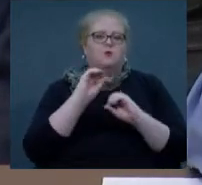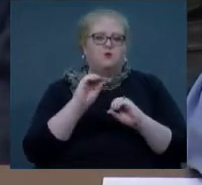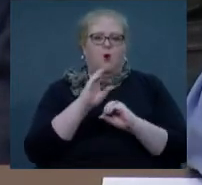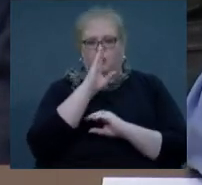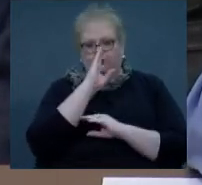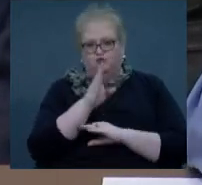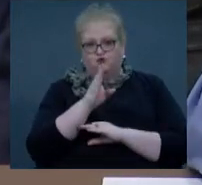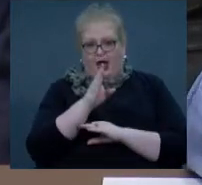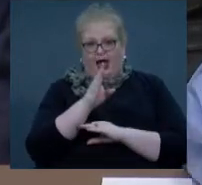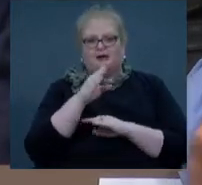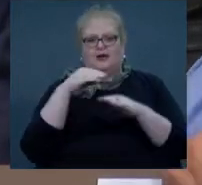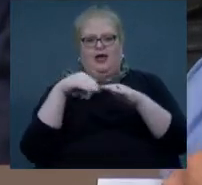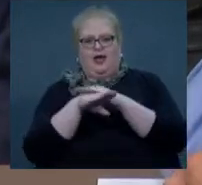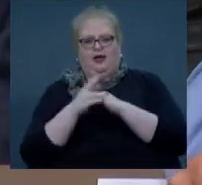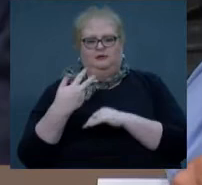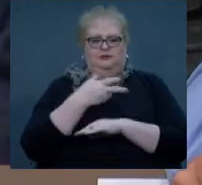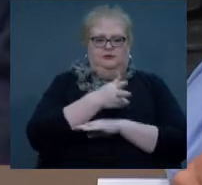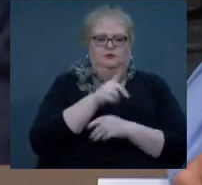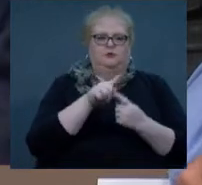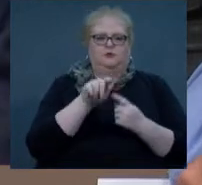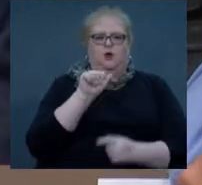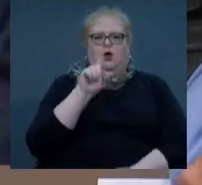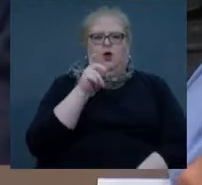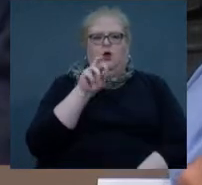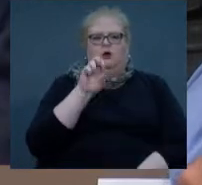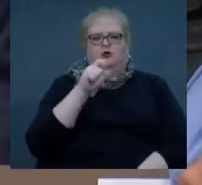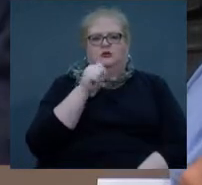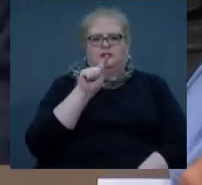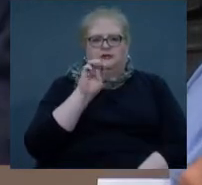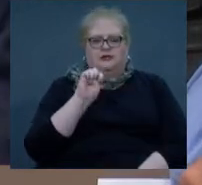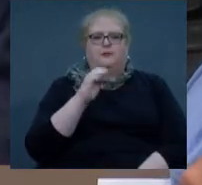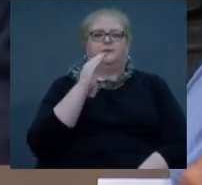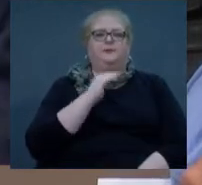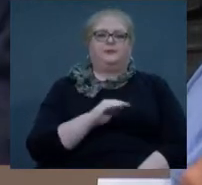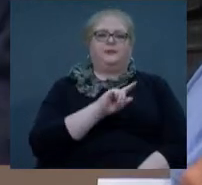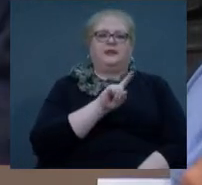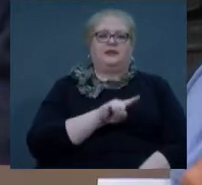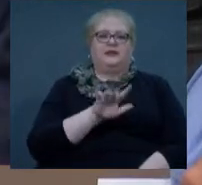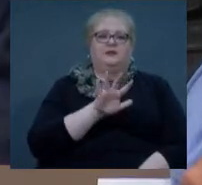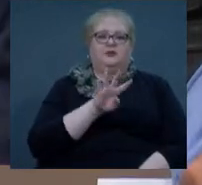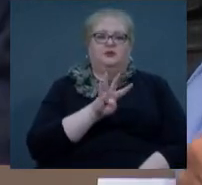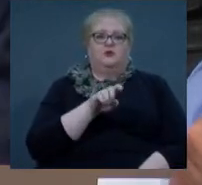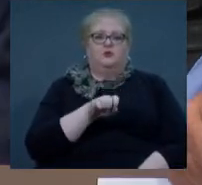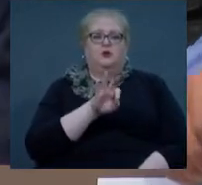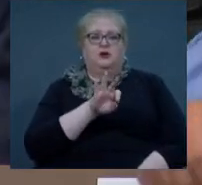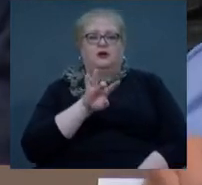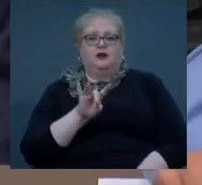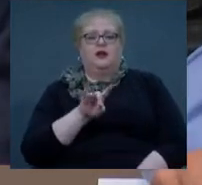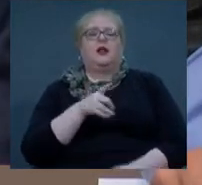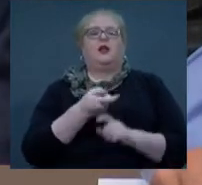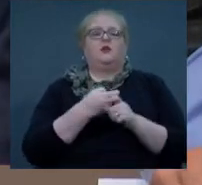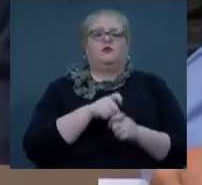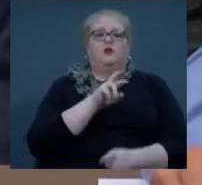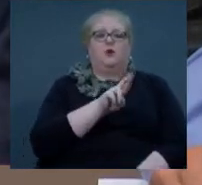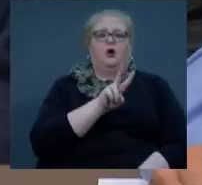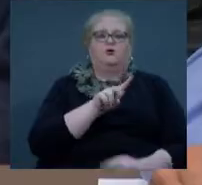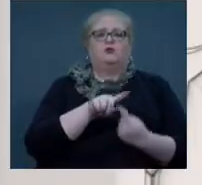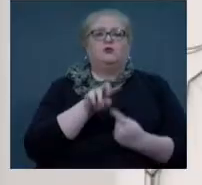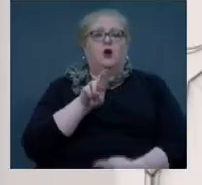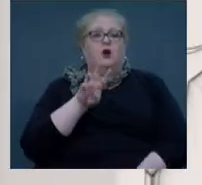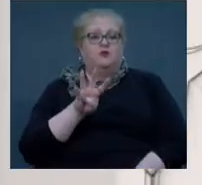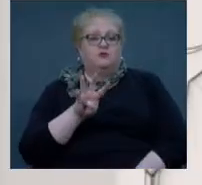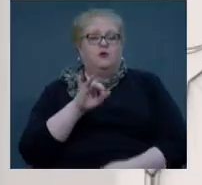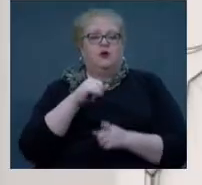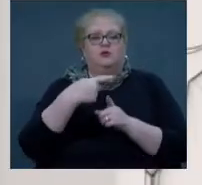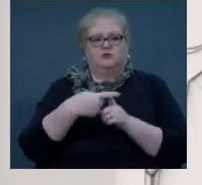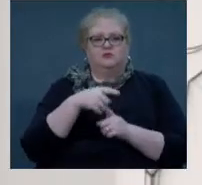Aldersgate Road. Item 2.1, Z9458, rezoning from R2 to R4, northeast corner of West 20th Street